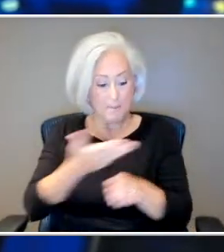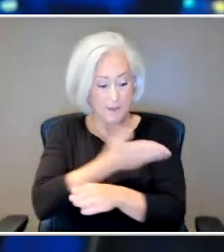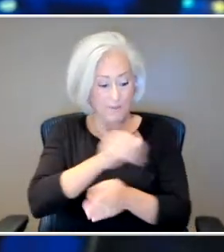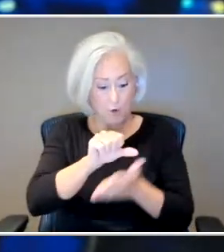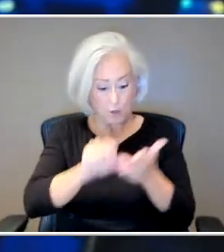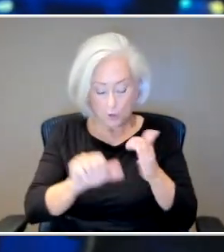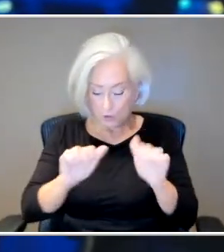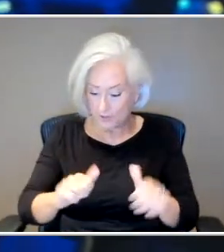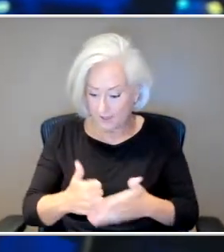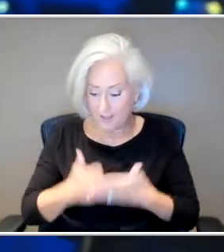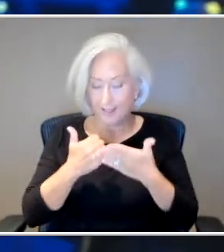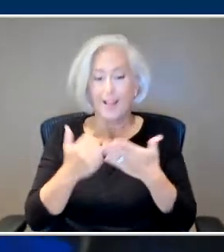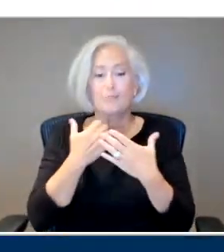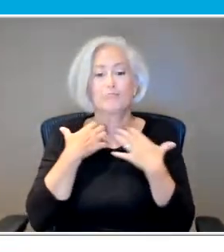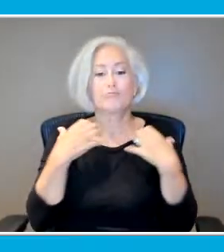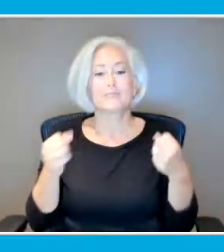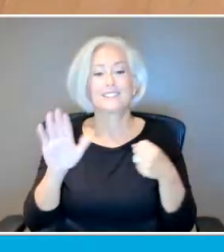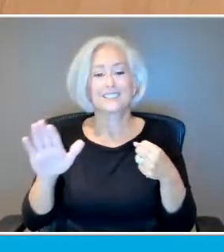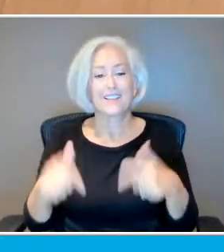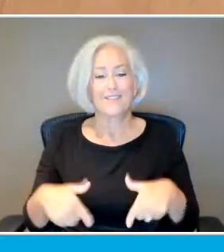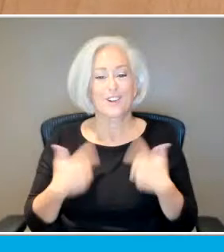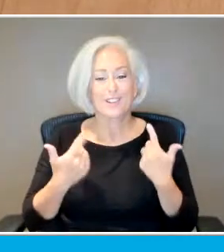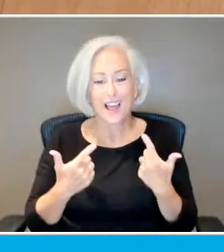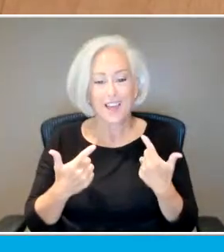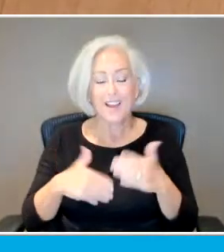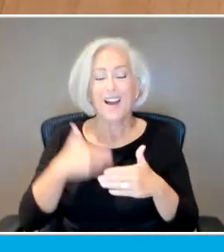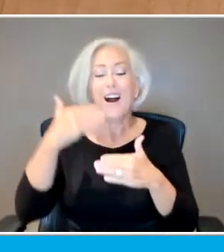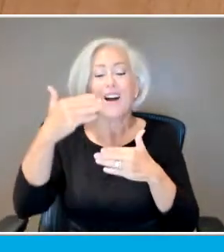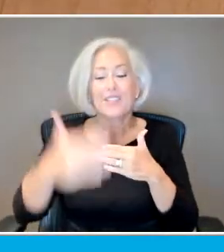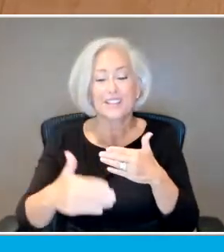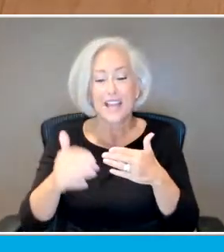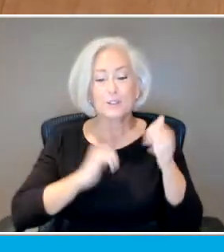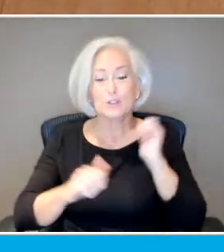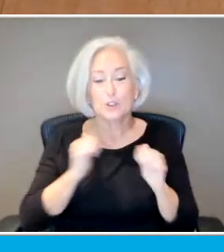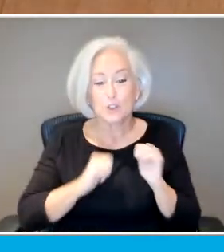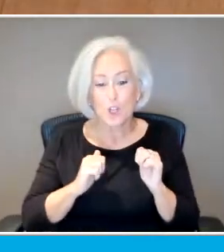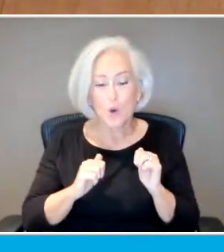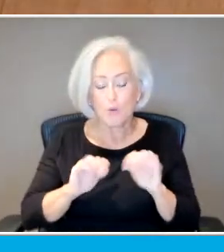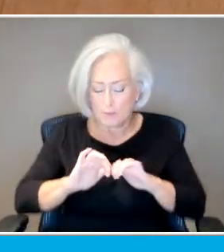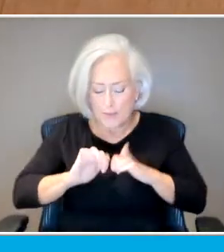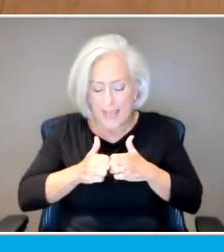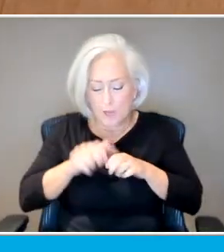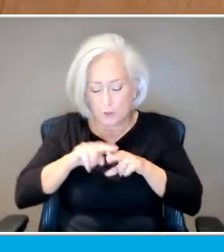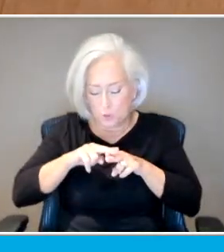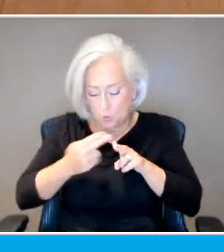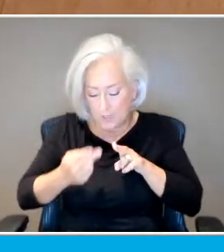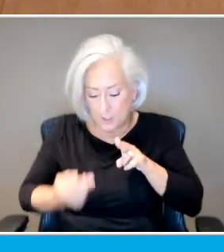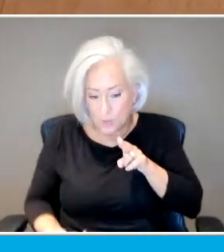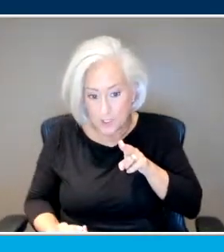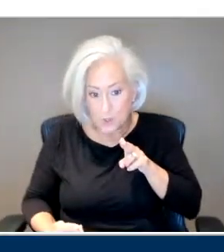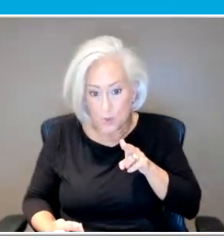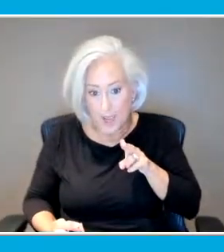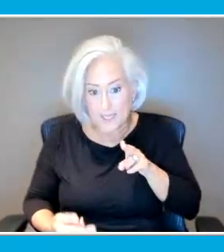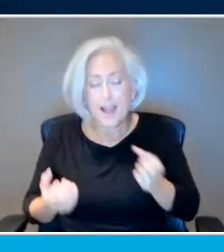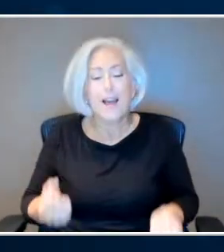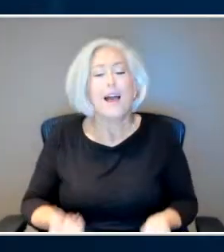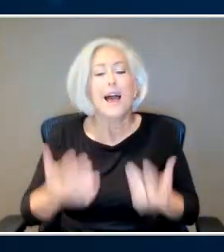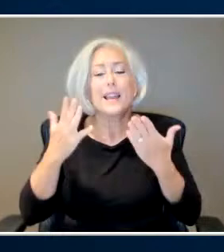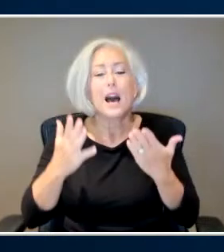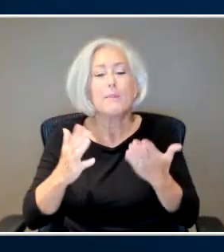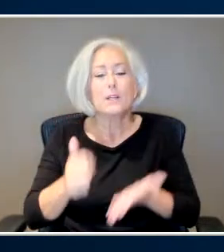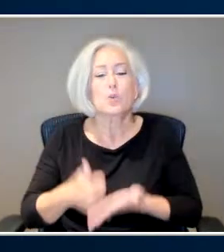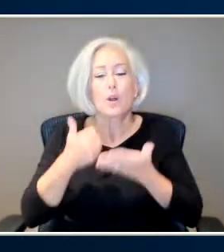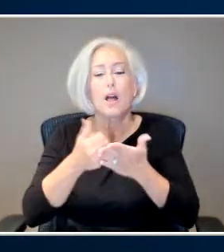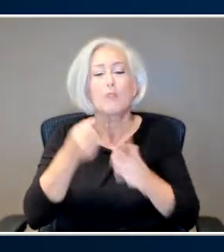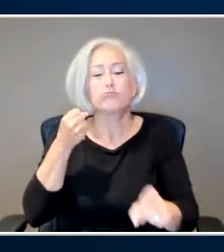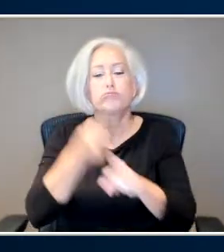on the next Open Mics with Dr. Stites. The method for dropping weight and how much you need to lose to impact survival. Wednesday at